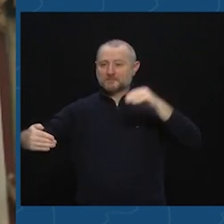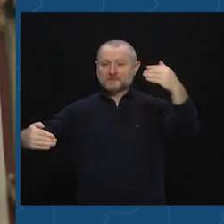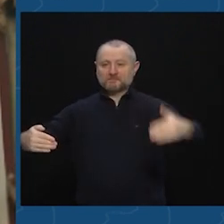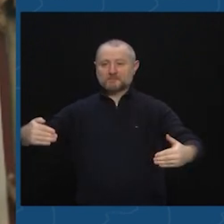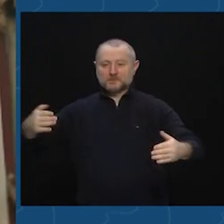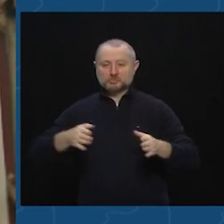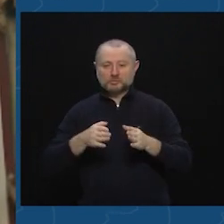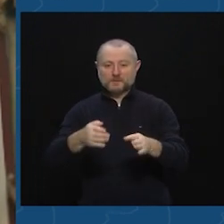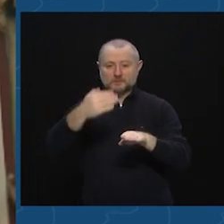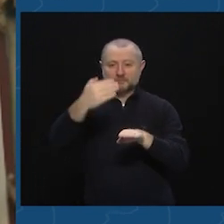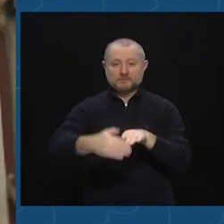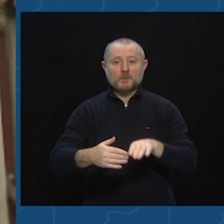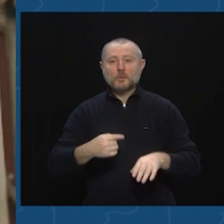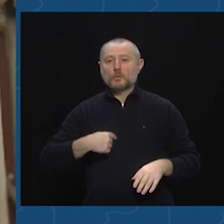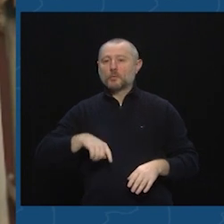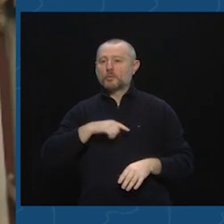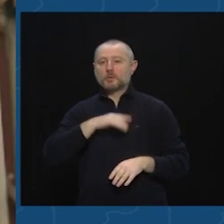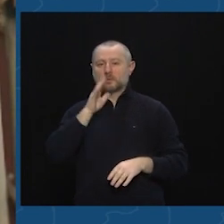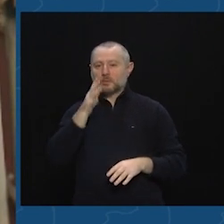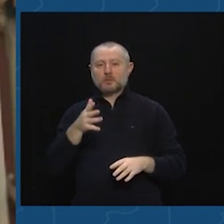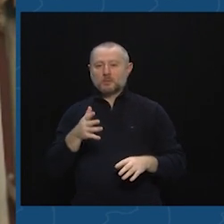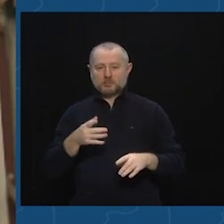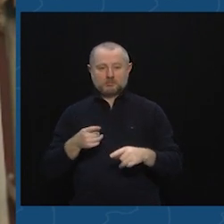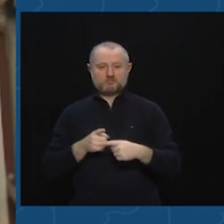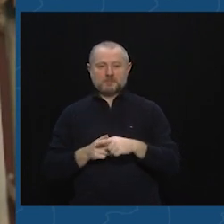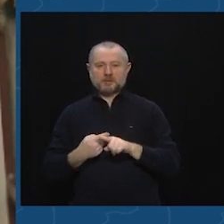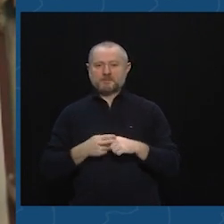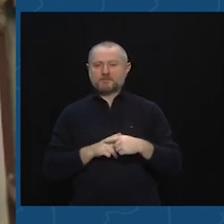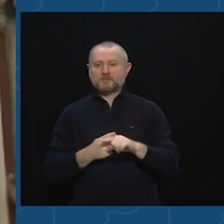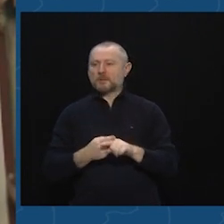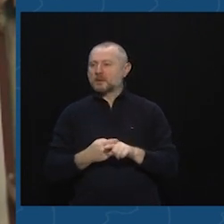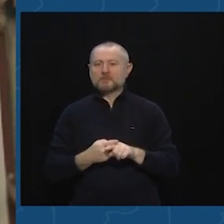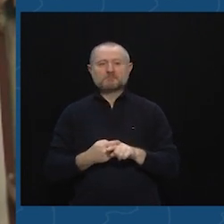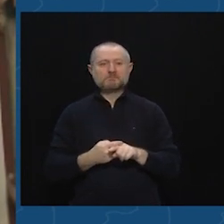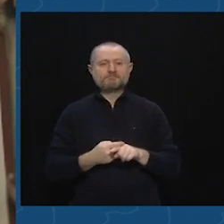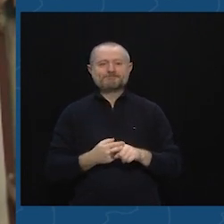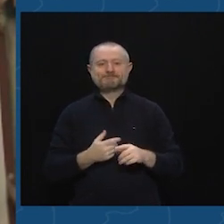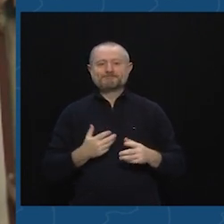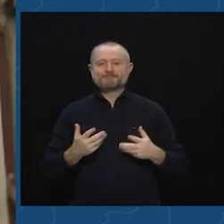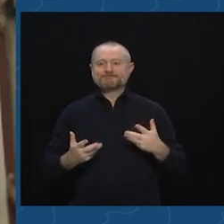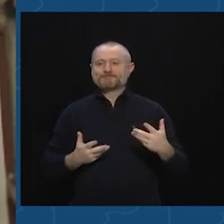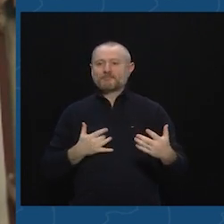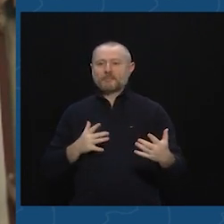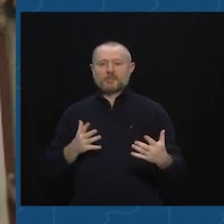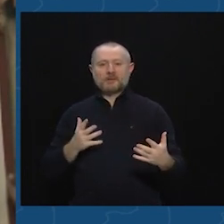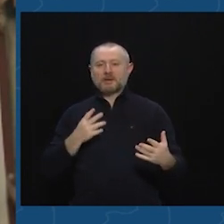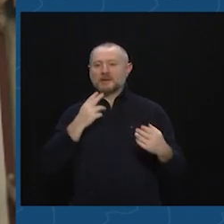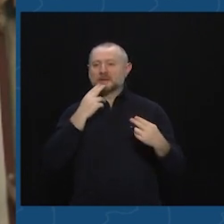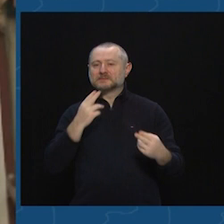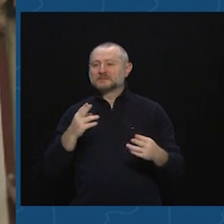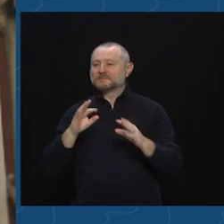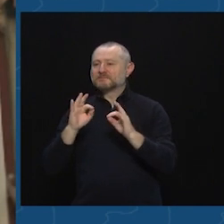counterproductive, and we're going to lose innocent families and children.